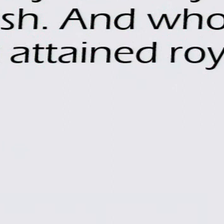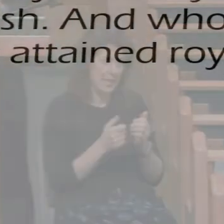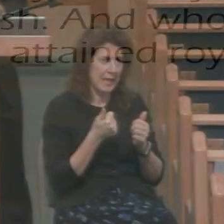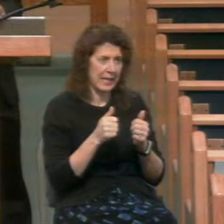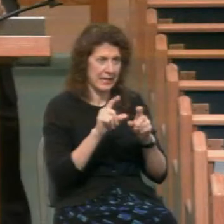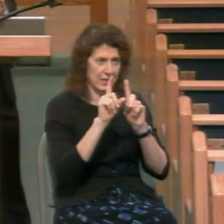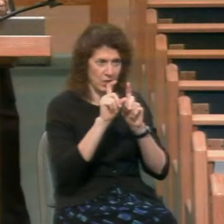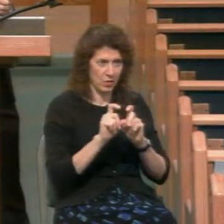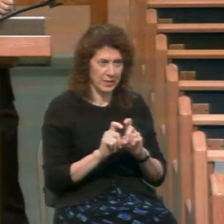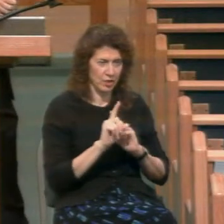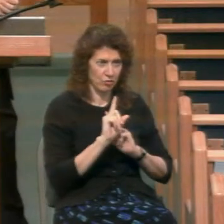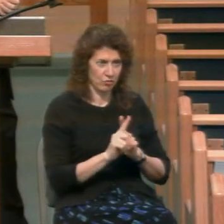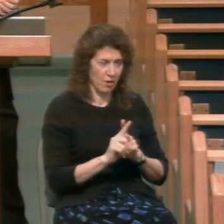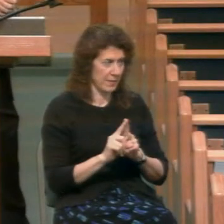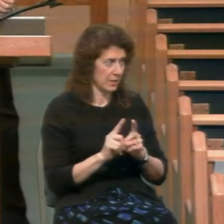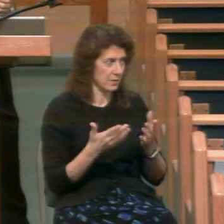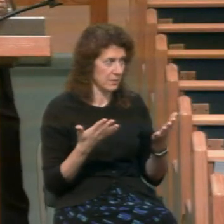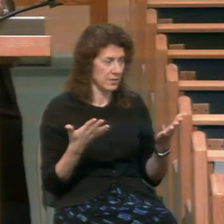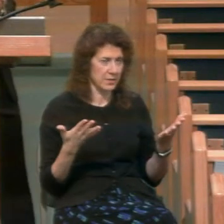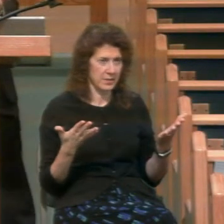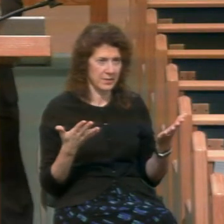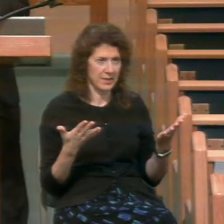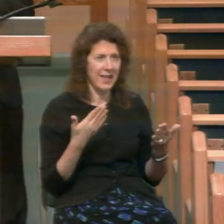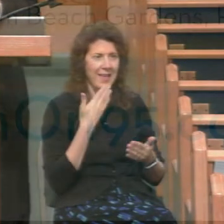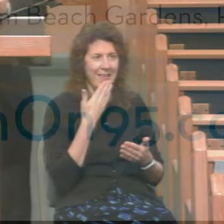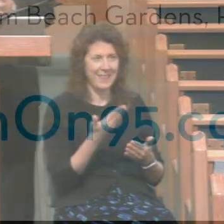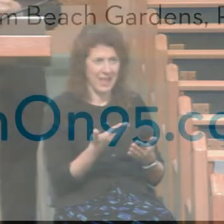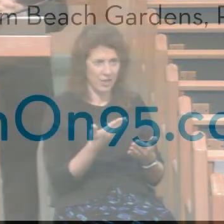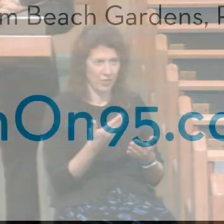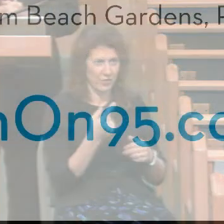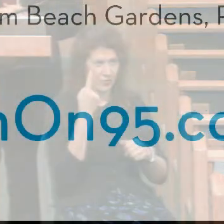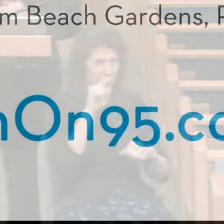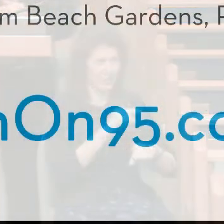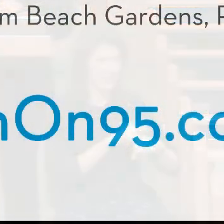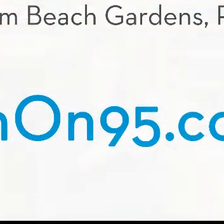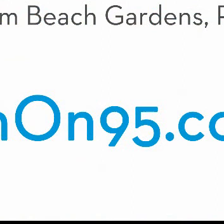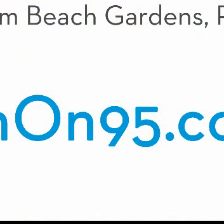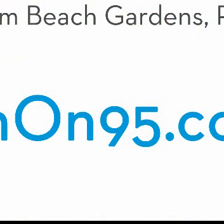before we close? All right, thank you very much for your time this morning. Appreciate it.